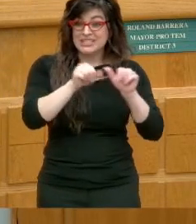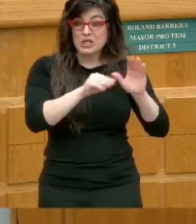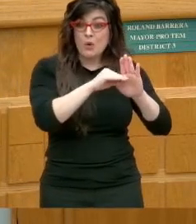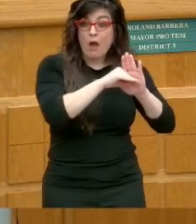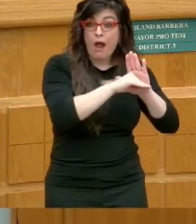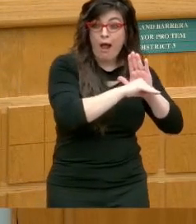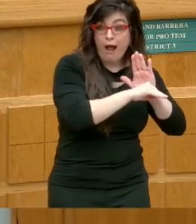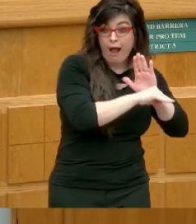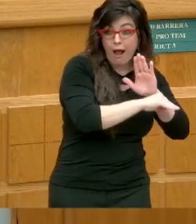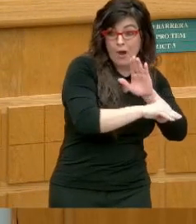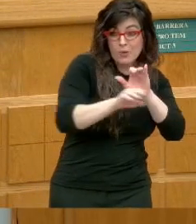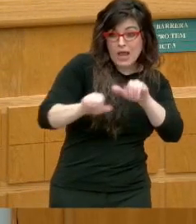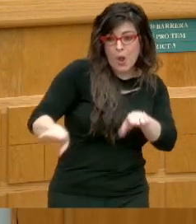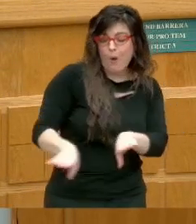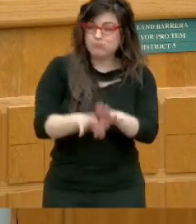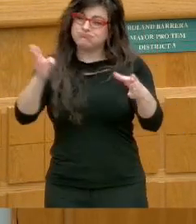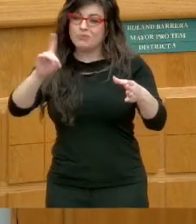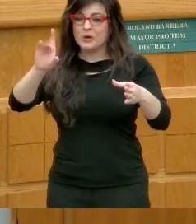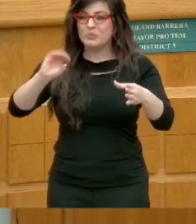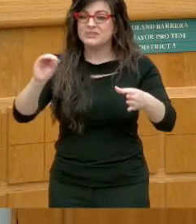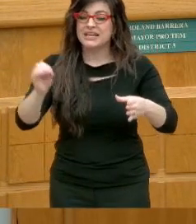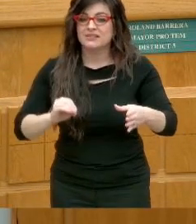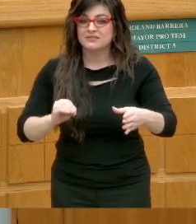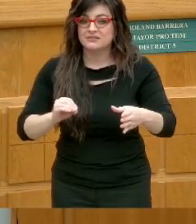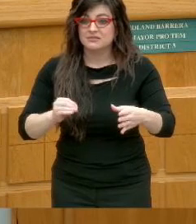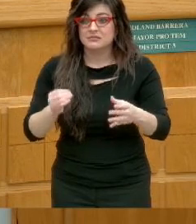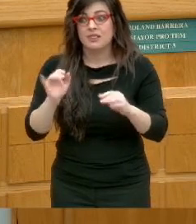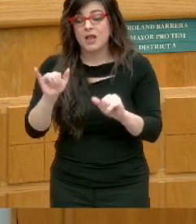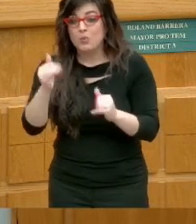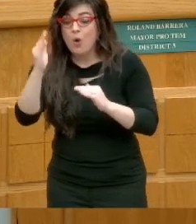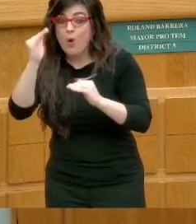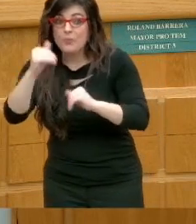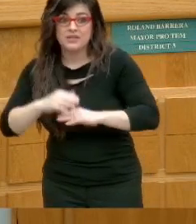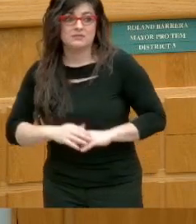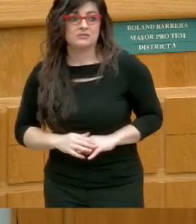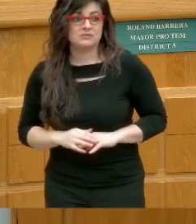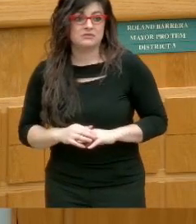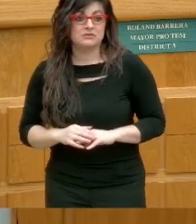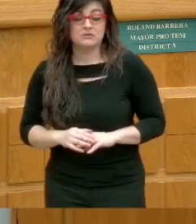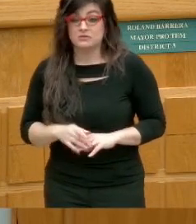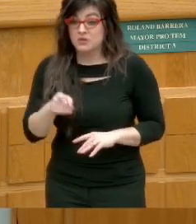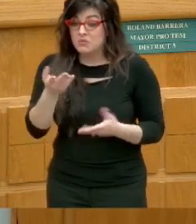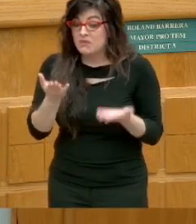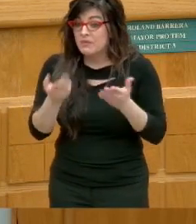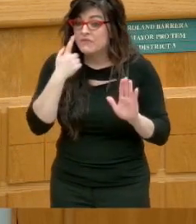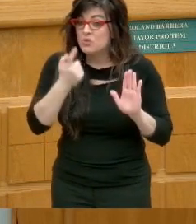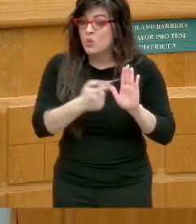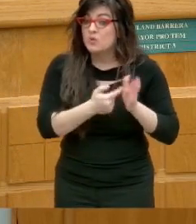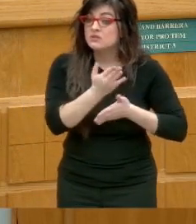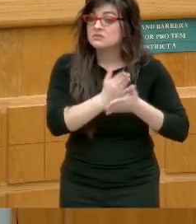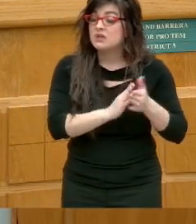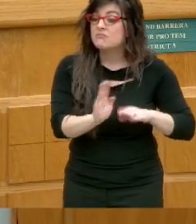for, and you can see some of the businesses, while they want to be open, they've already publicly stated they're not going to be opening till